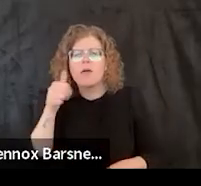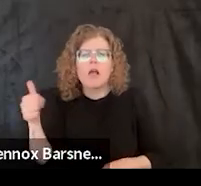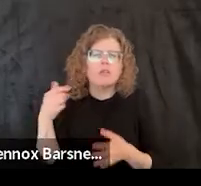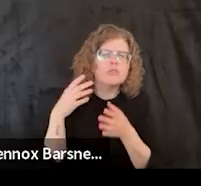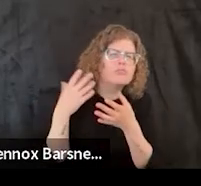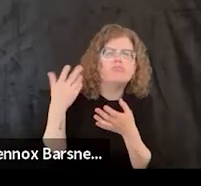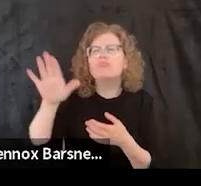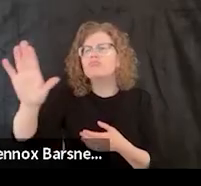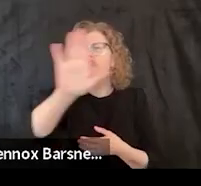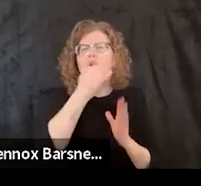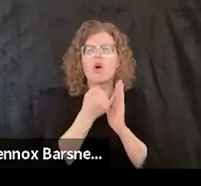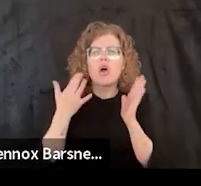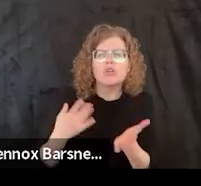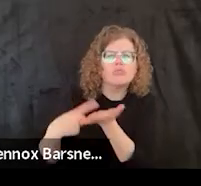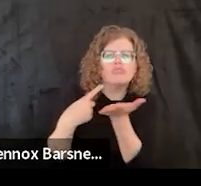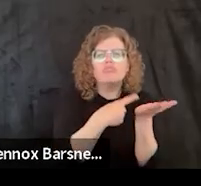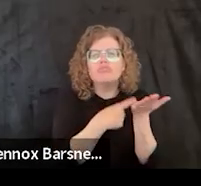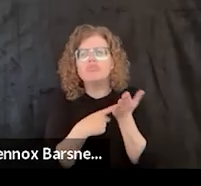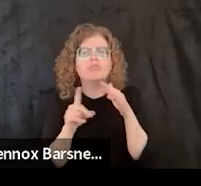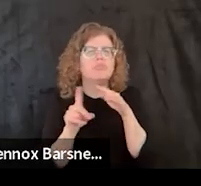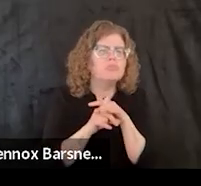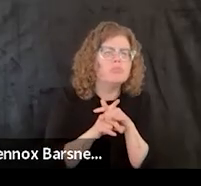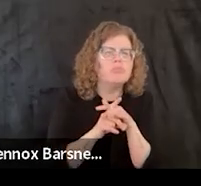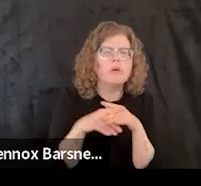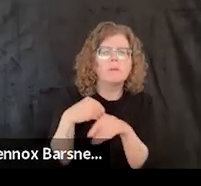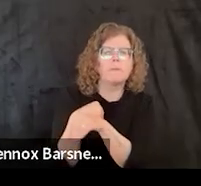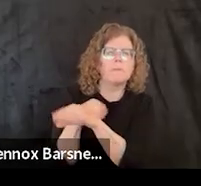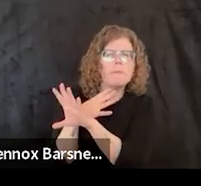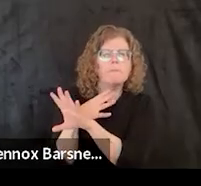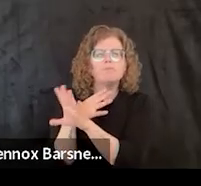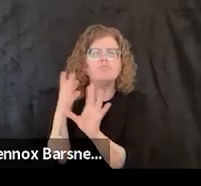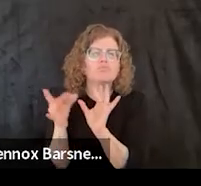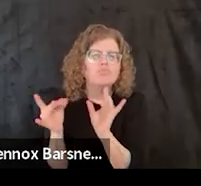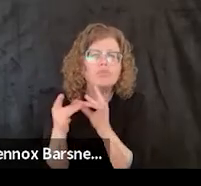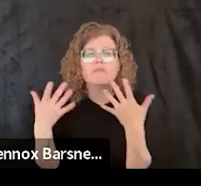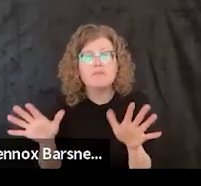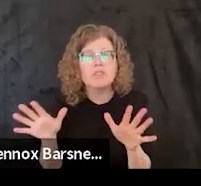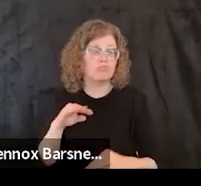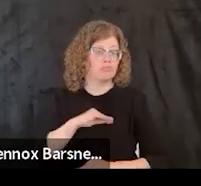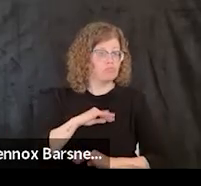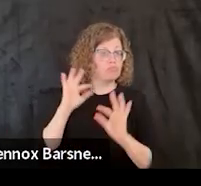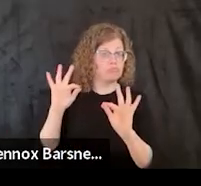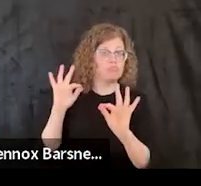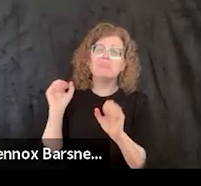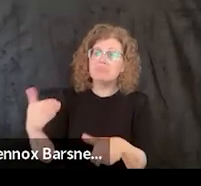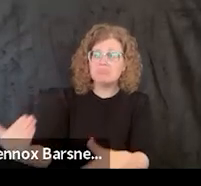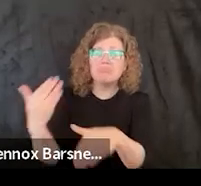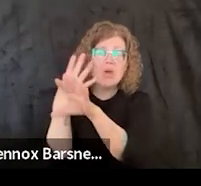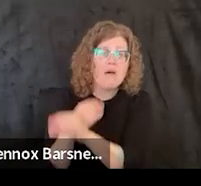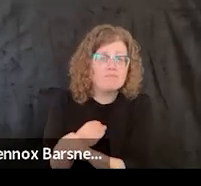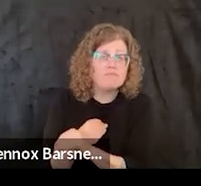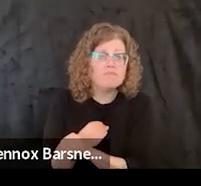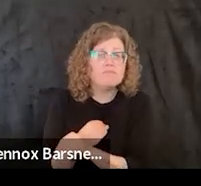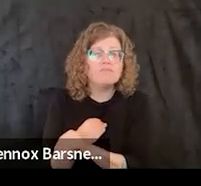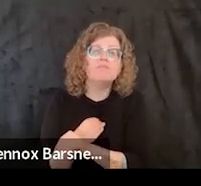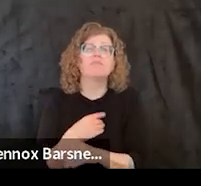own specific questions. The registration links for these are on our website in the same place you found this recorded